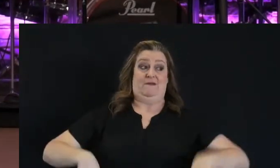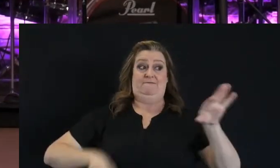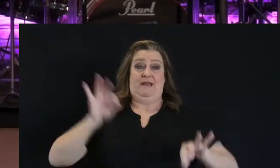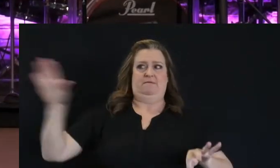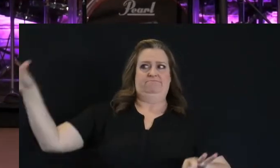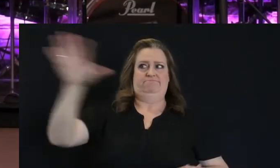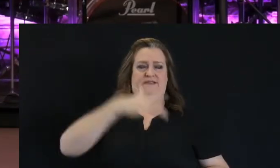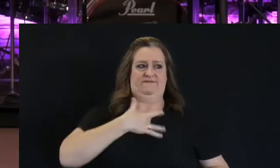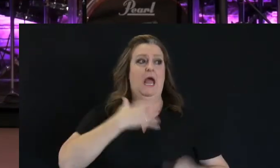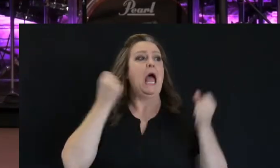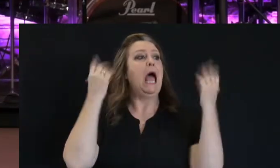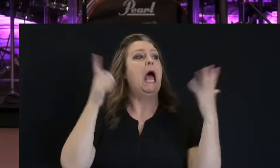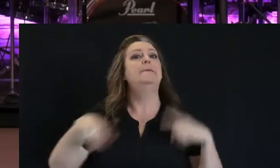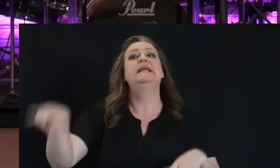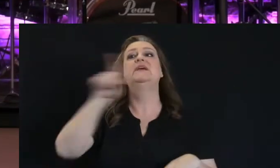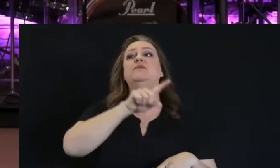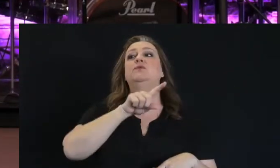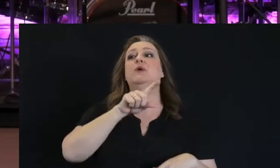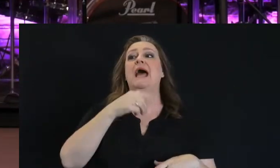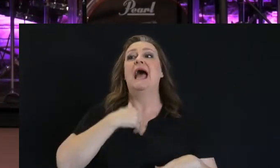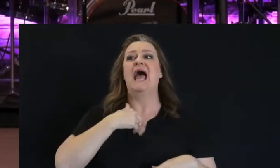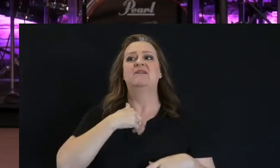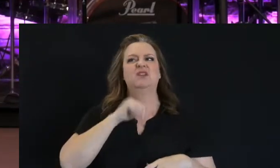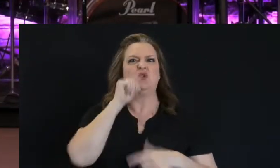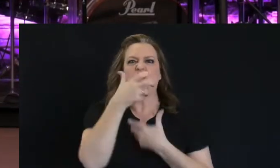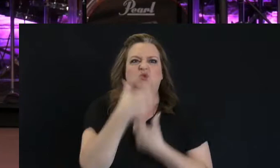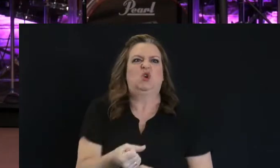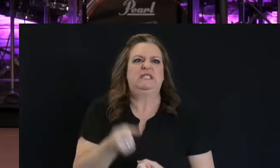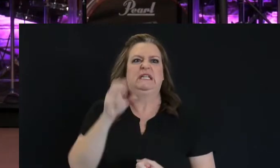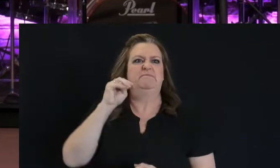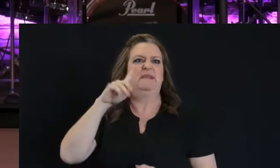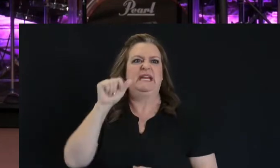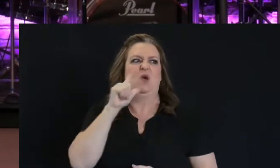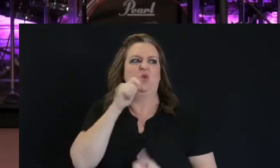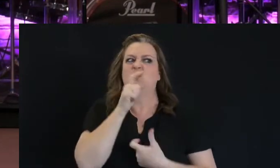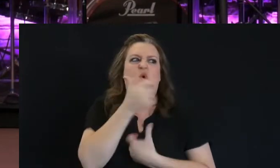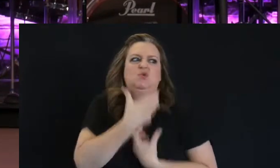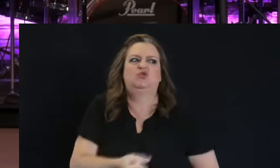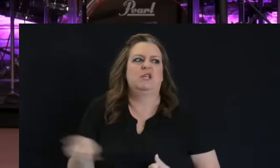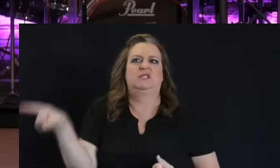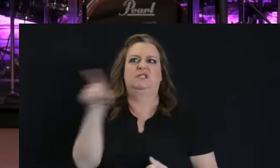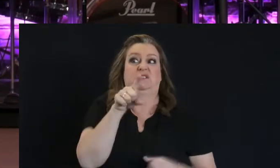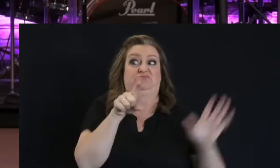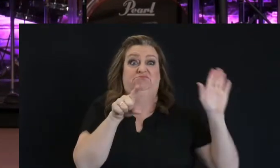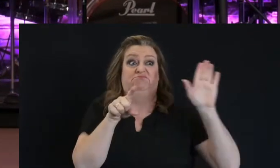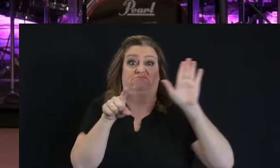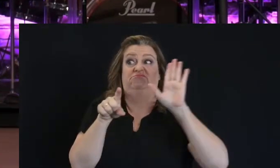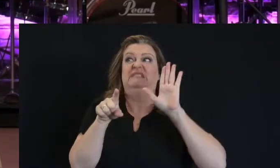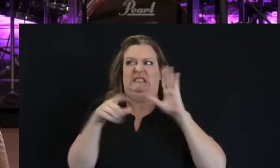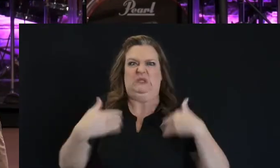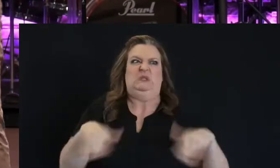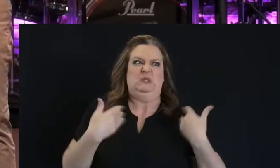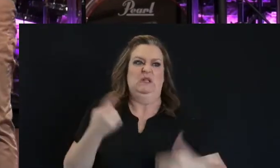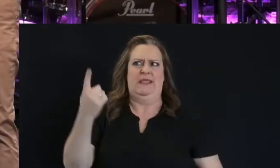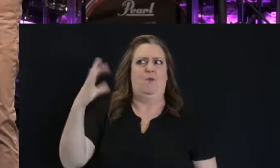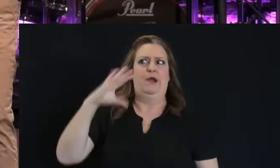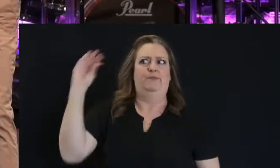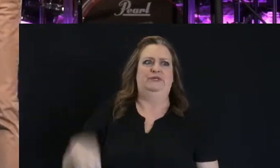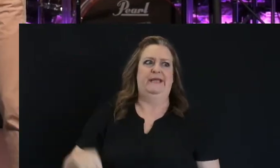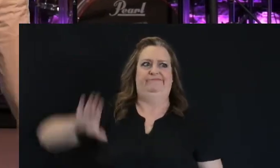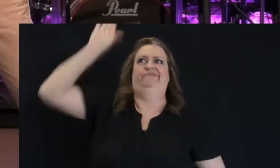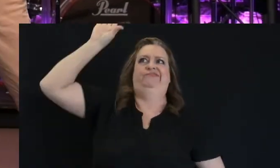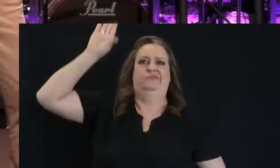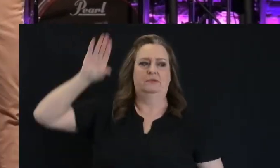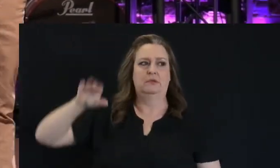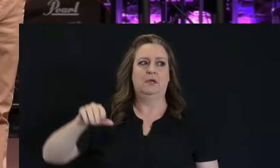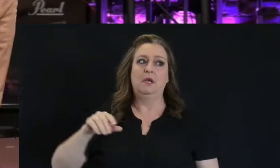where you are. How many of you have a distrust of our media in this country? Well, surprise, surprise. It's like 100%. Yeah, just so